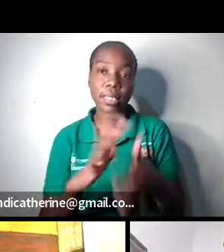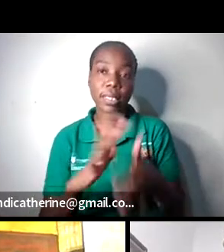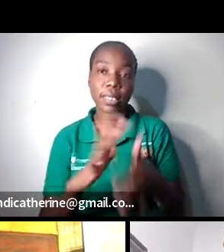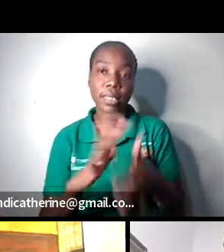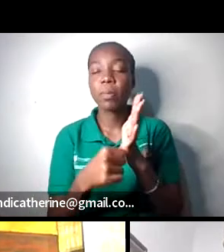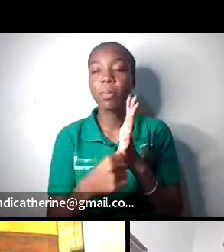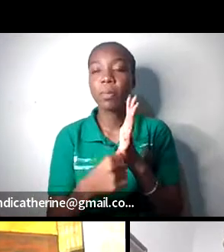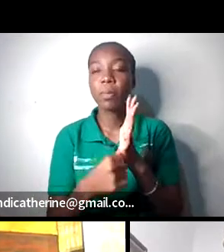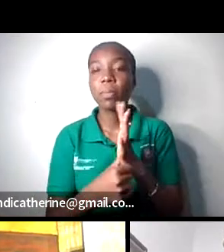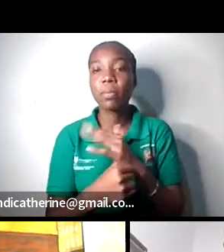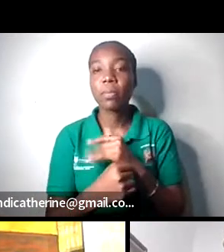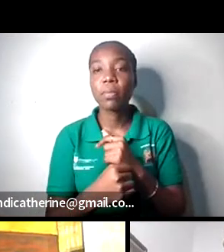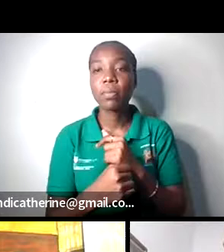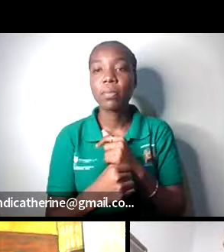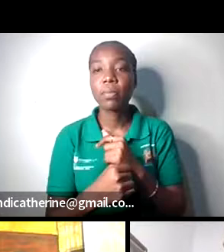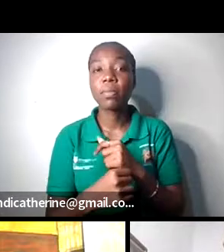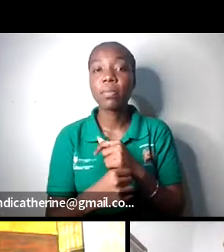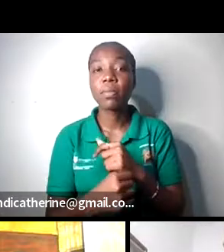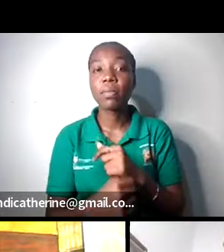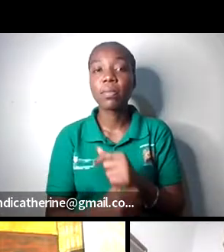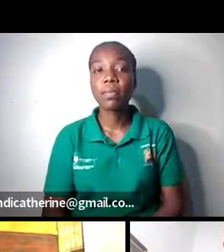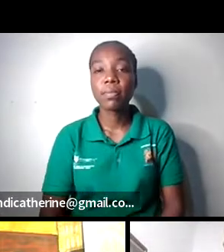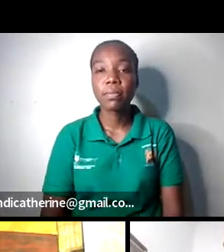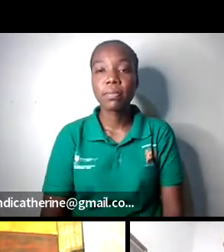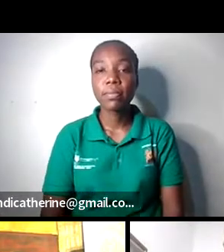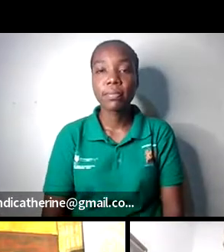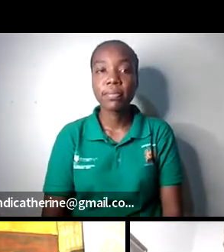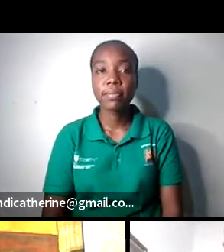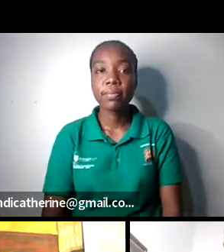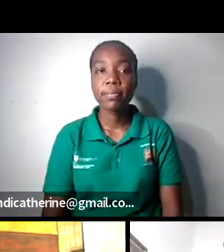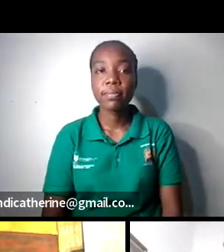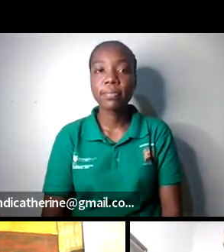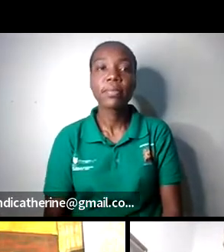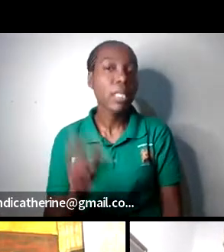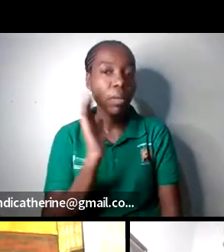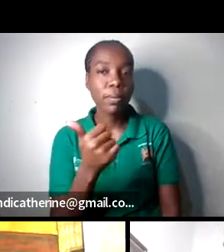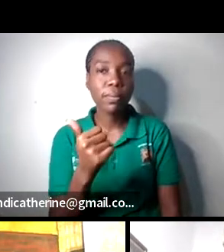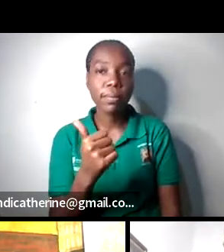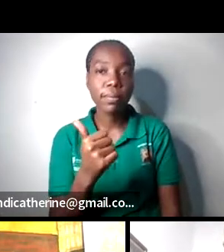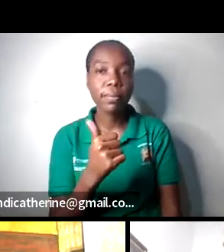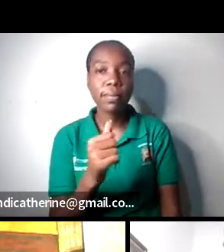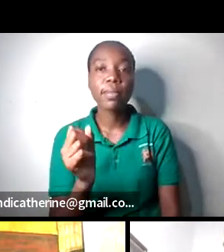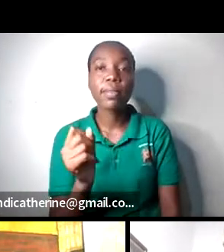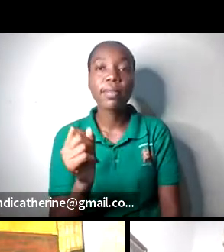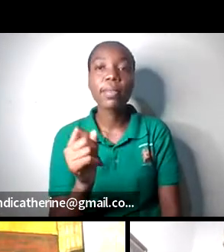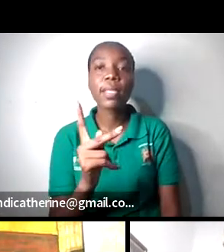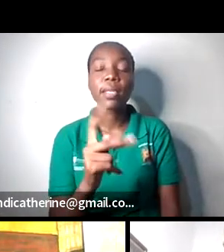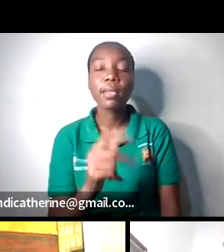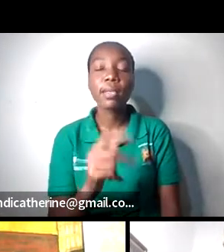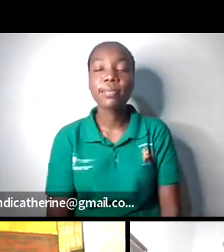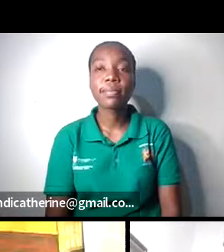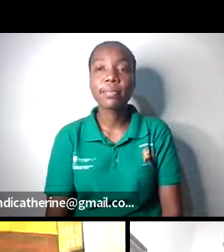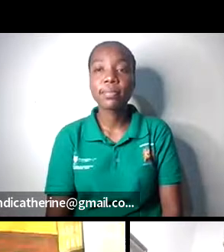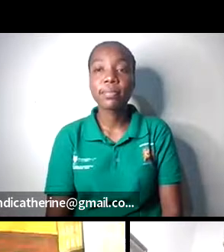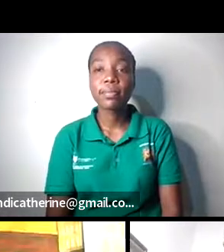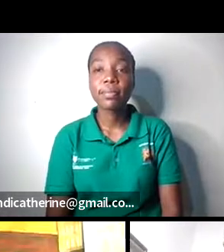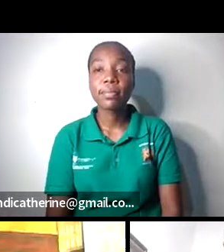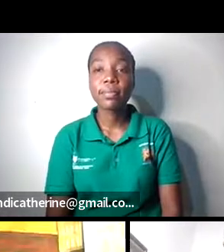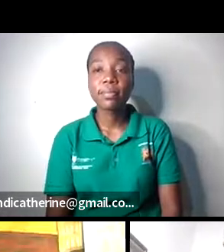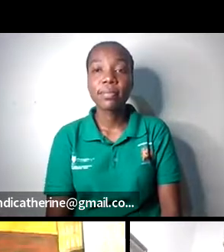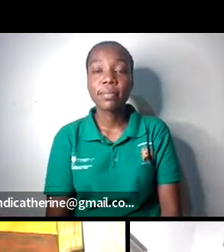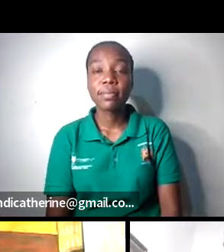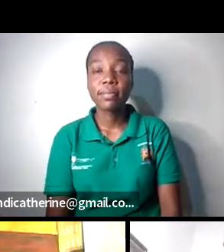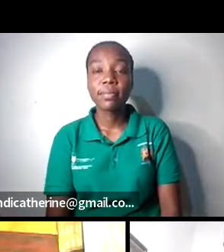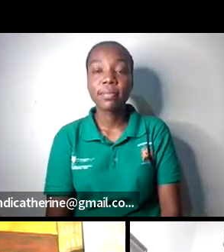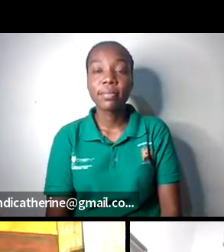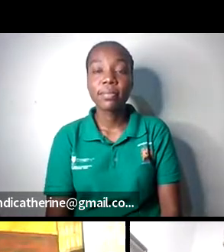Okay, now? Now I can hear you. Okay. Is it better now? Can